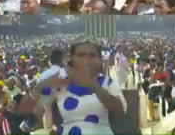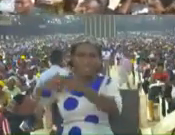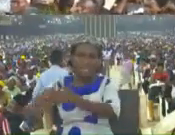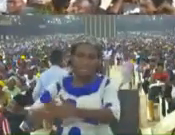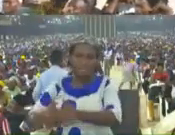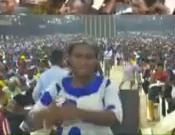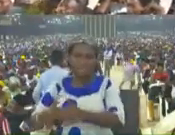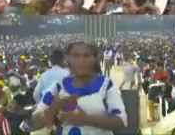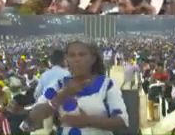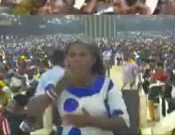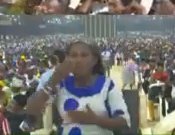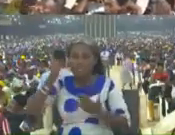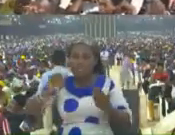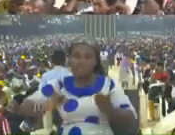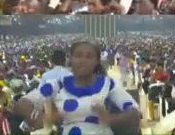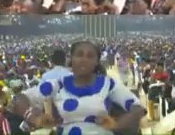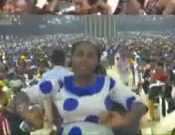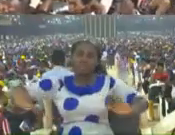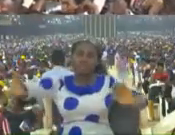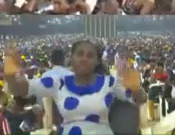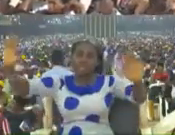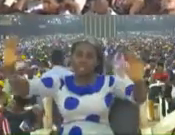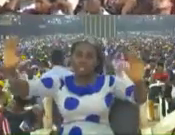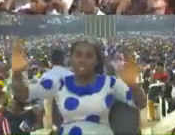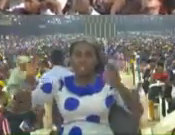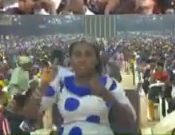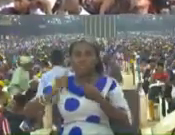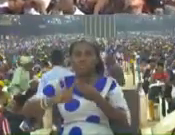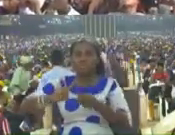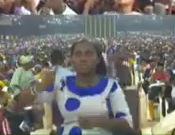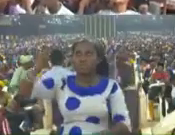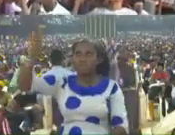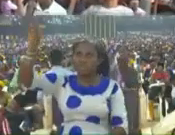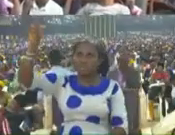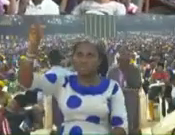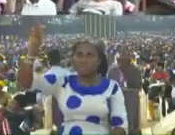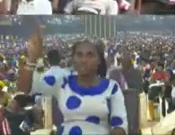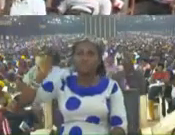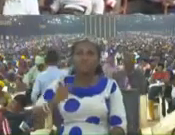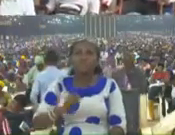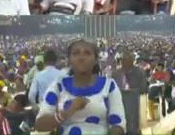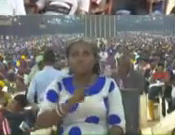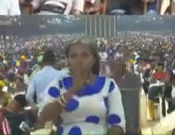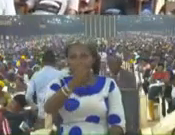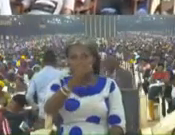your life to Him. I'm going to count from 1 to 10.